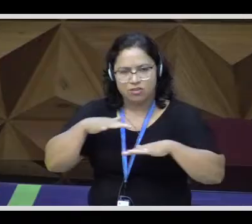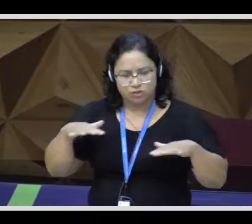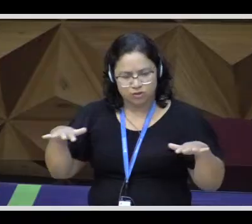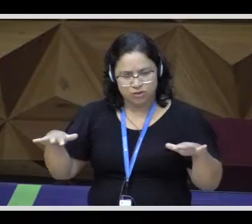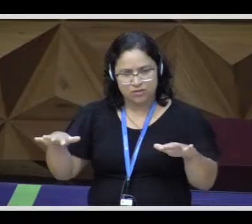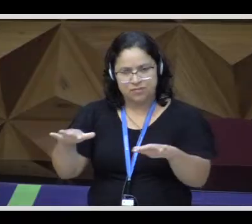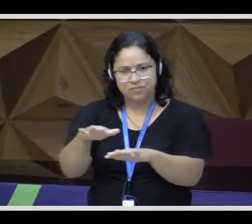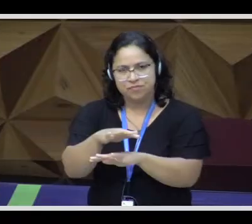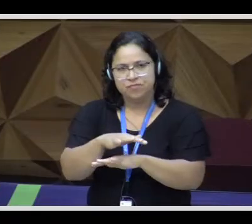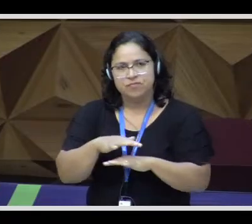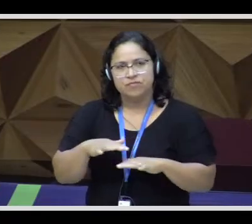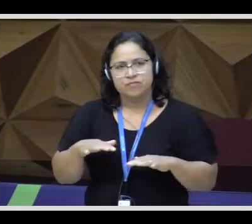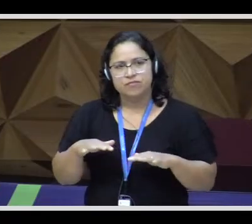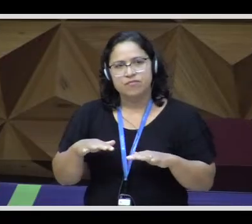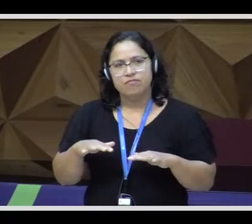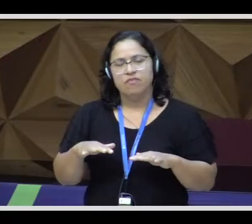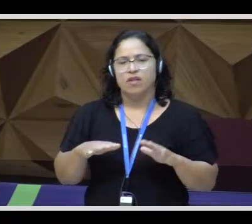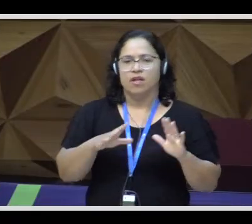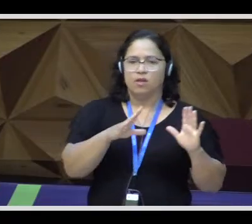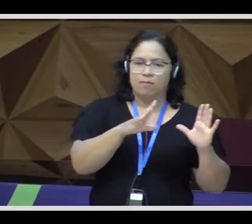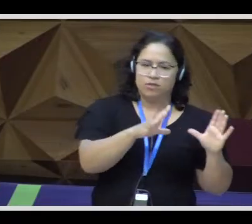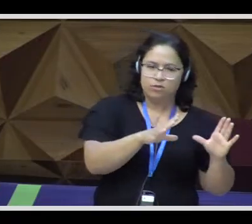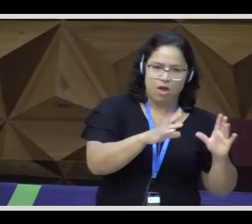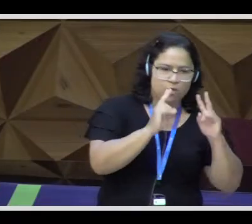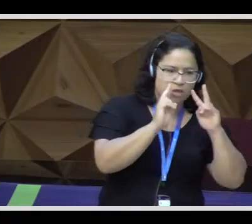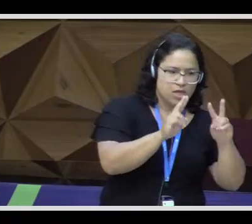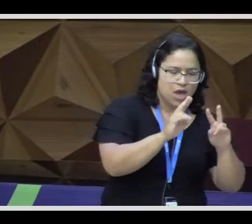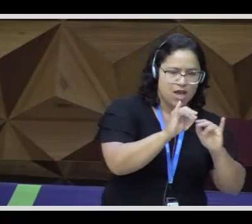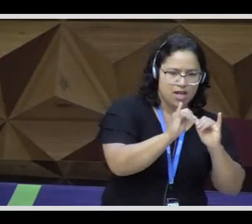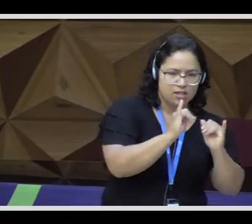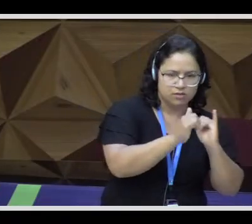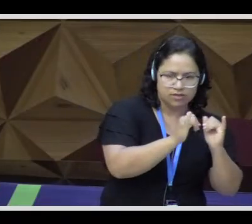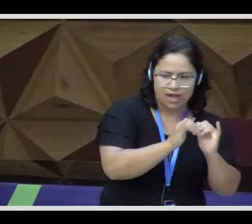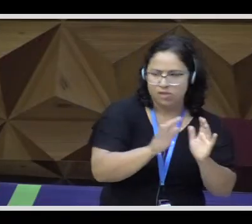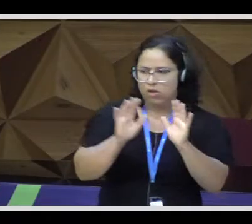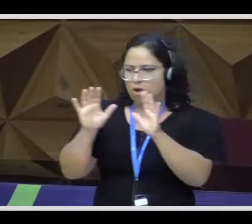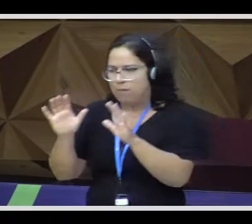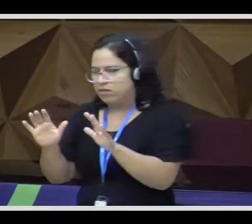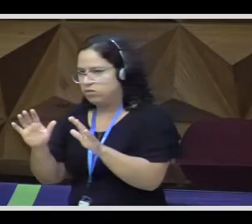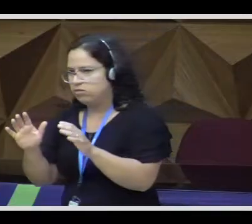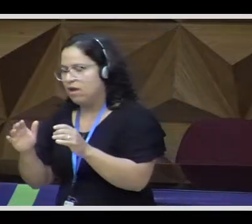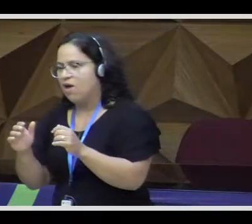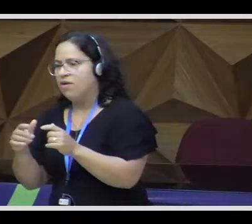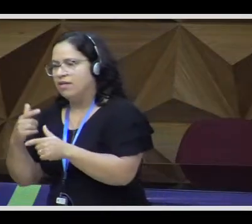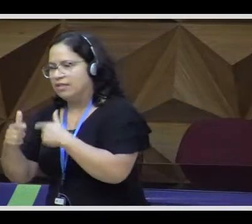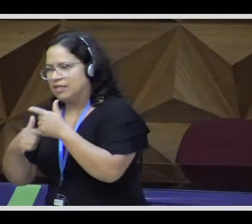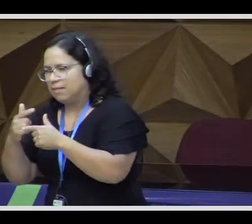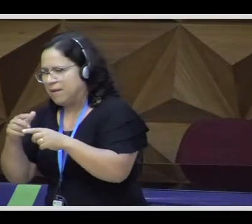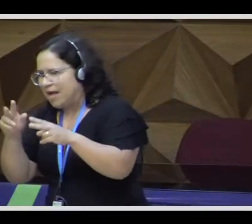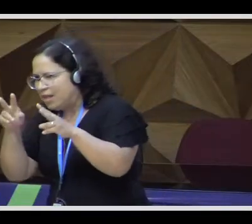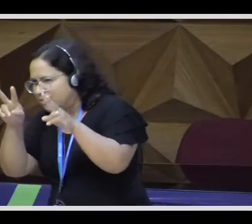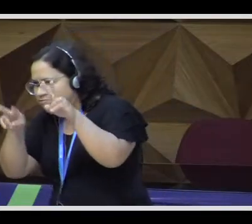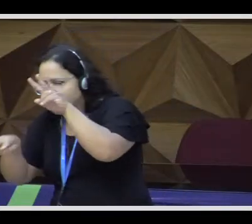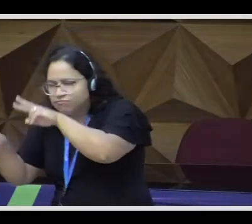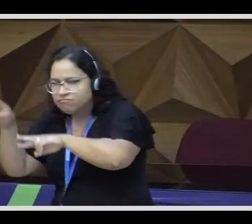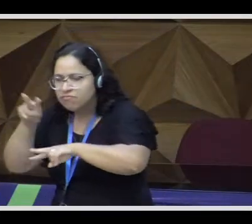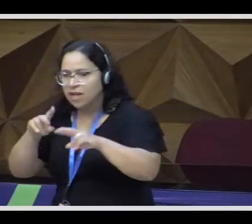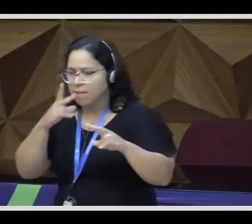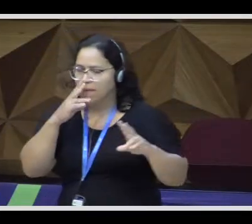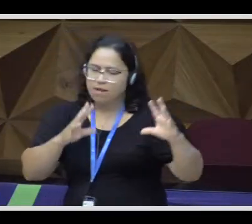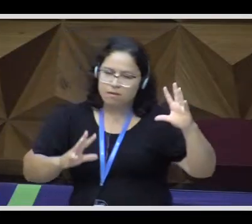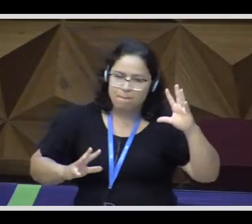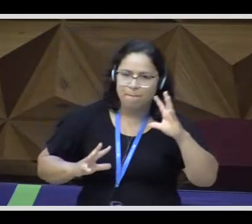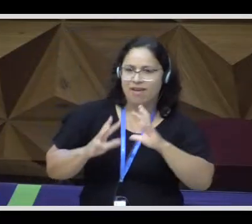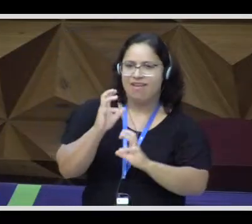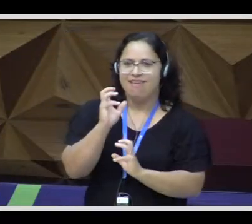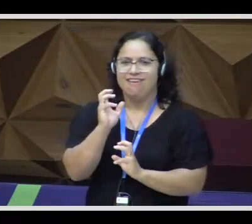deductive people work together and they fight to make sure that their way of doing it is